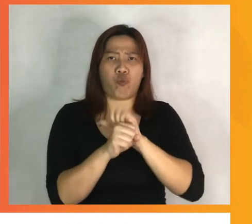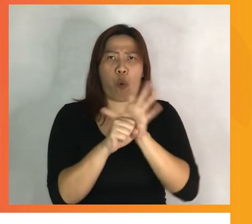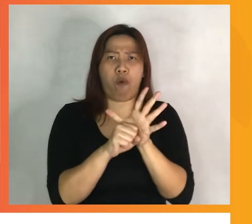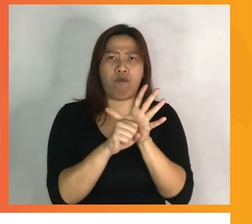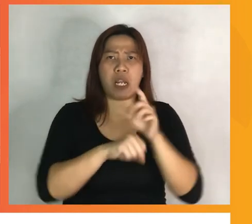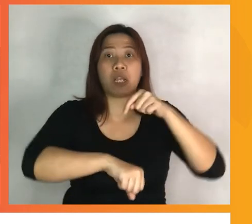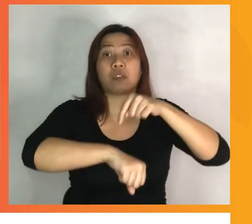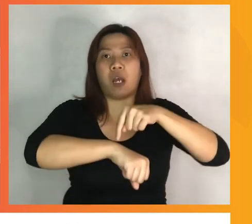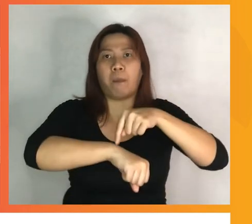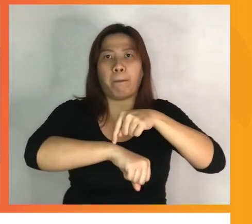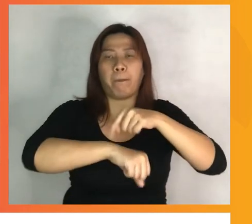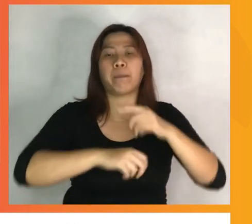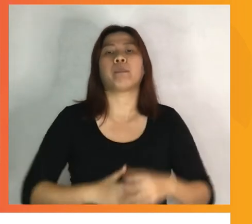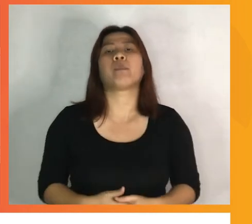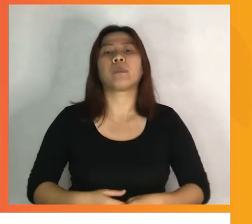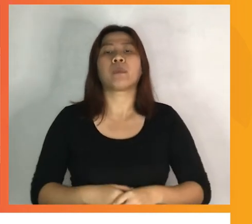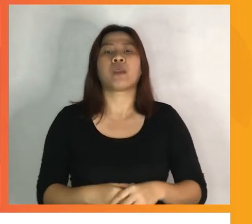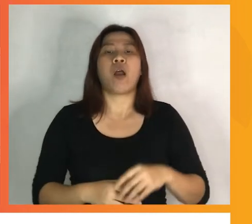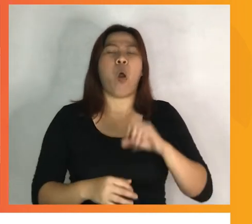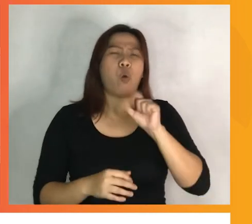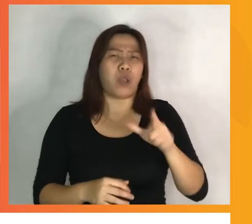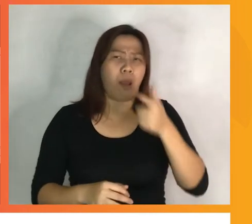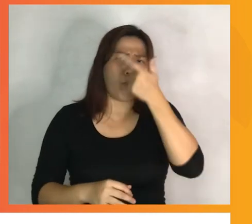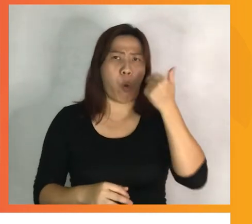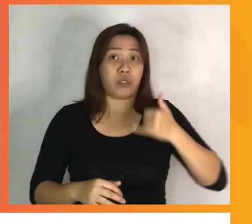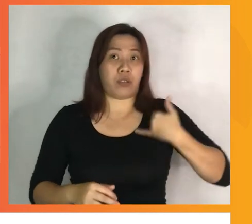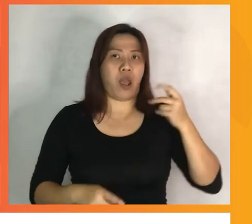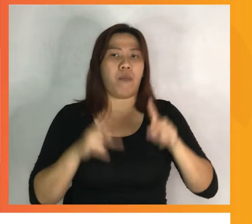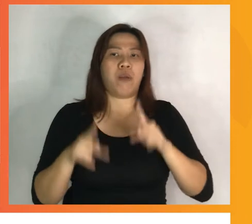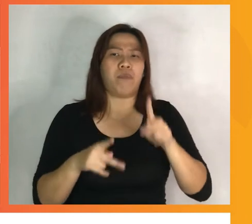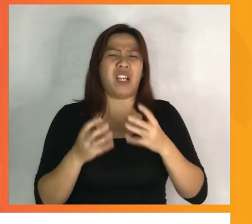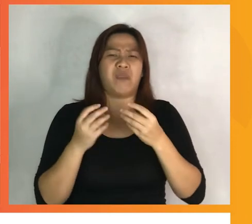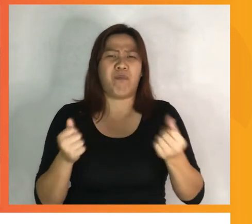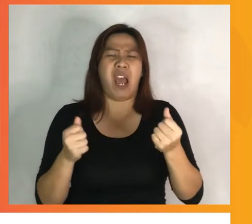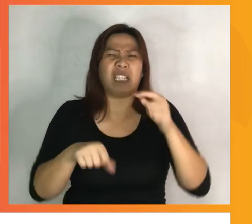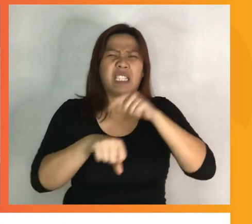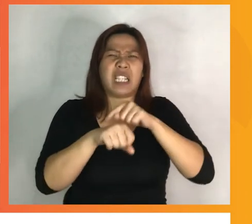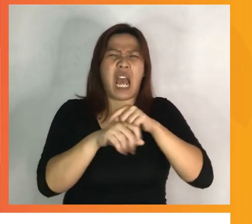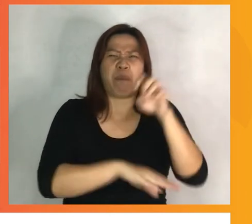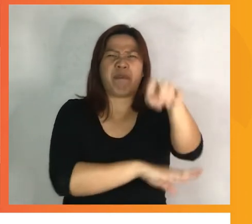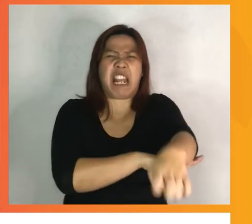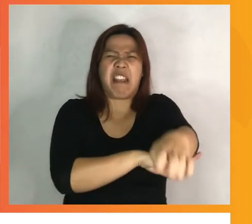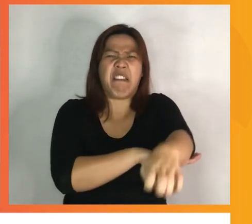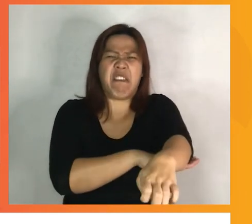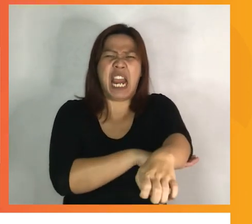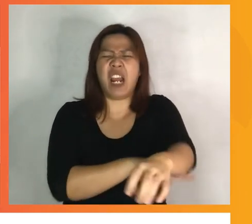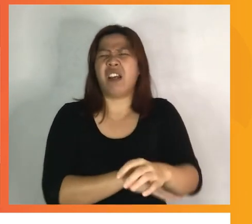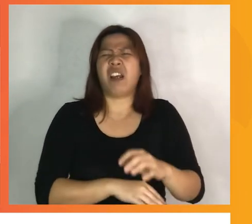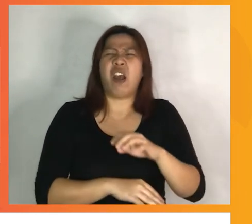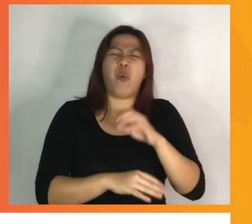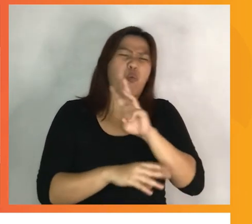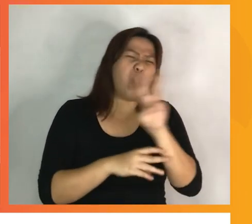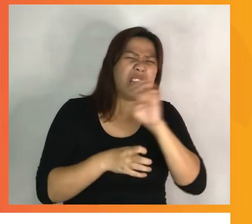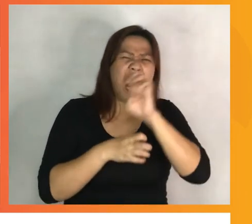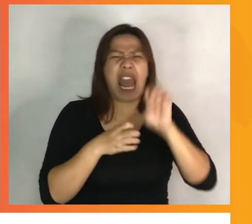current COVID climate. But also because young people spend a lot of time in the